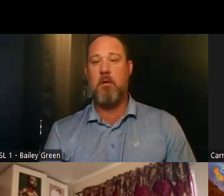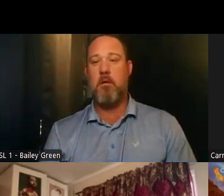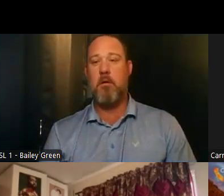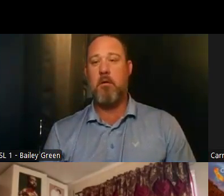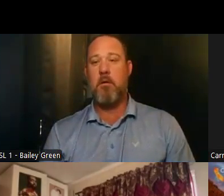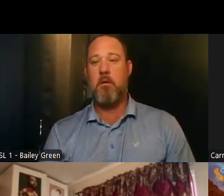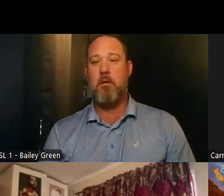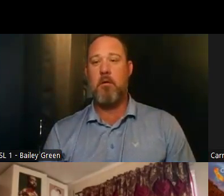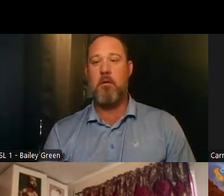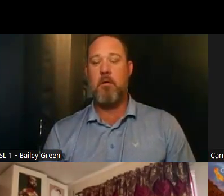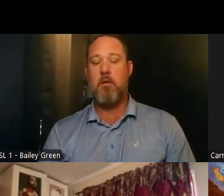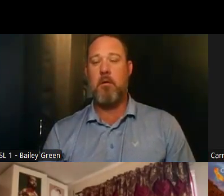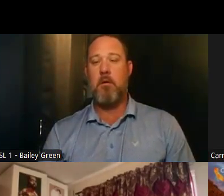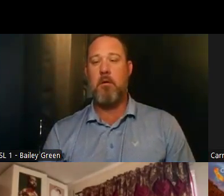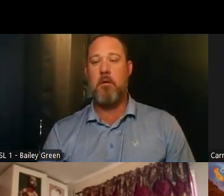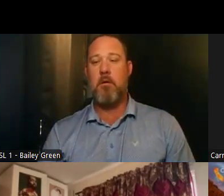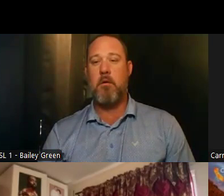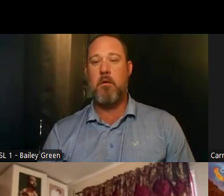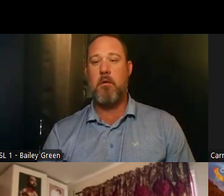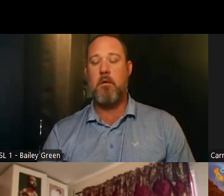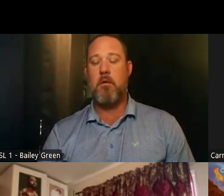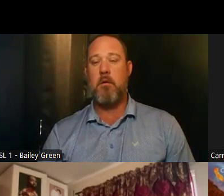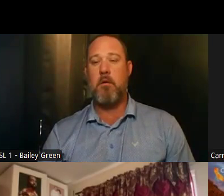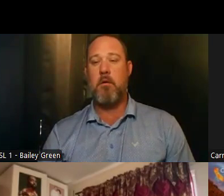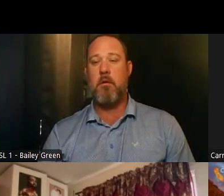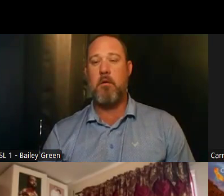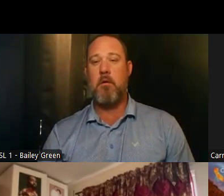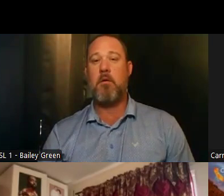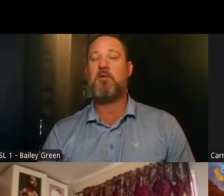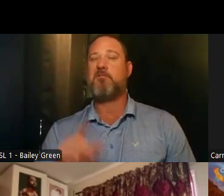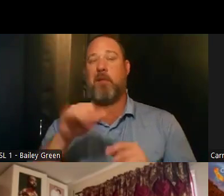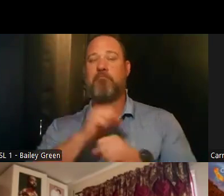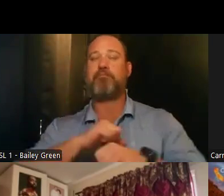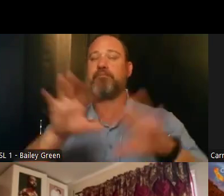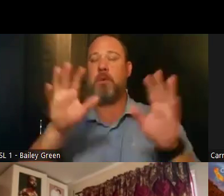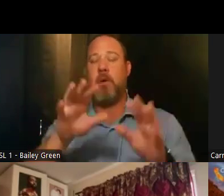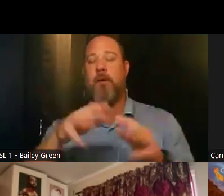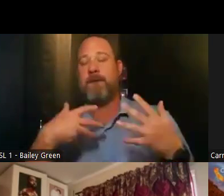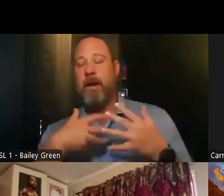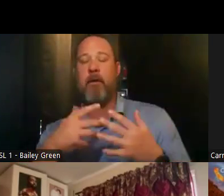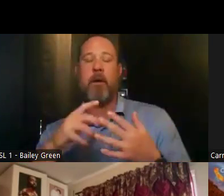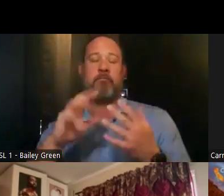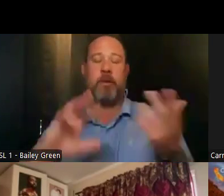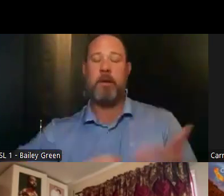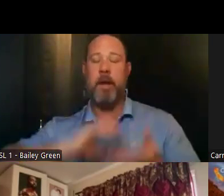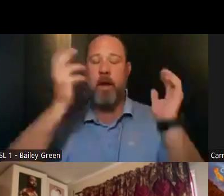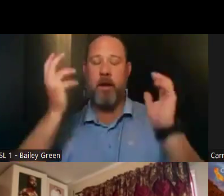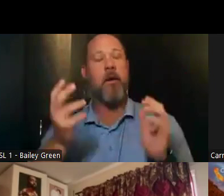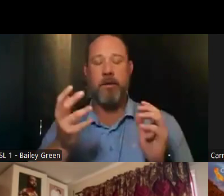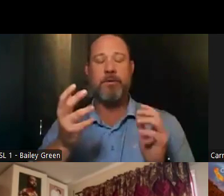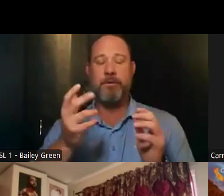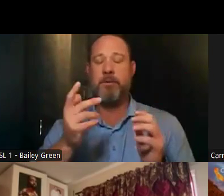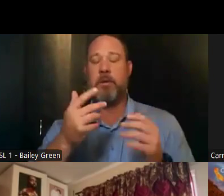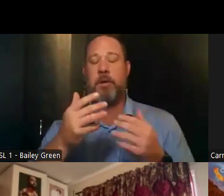Medicaid. So the effect of sowing fear and chaos just continues, despite